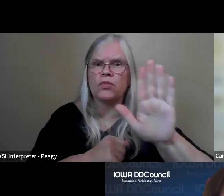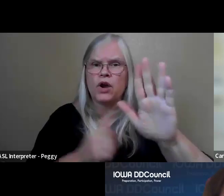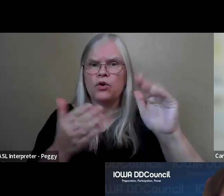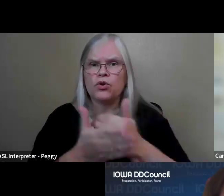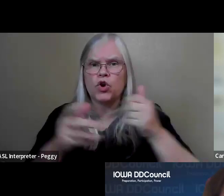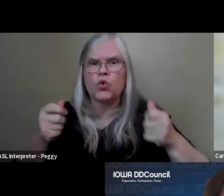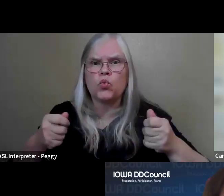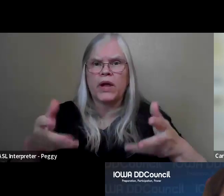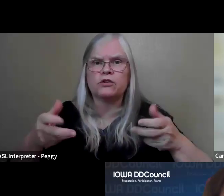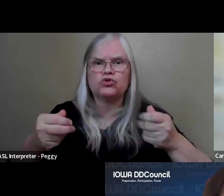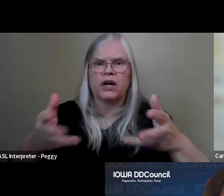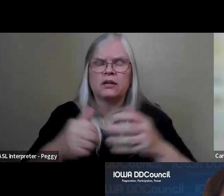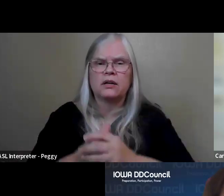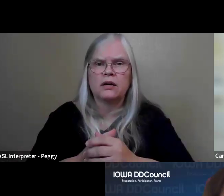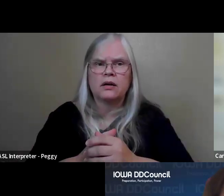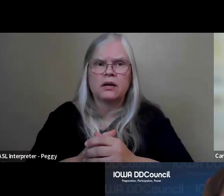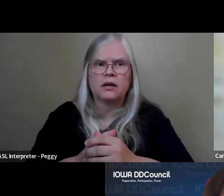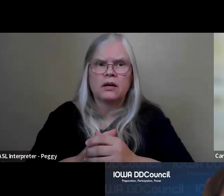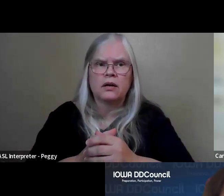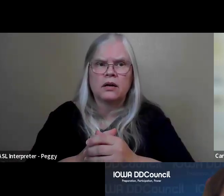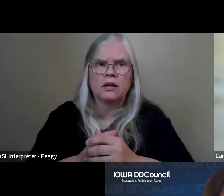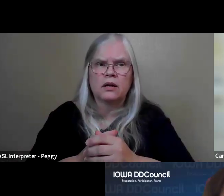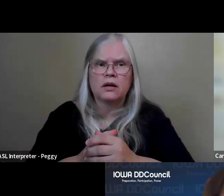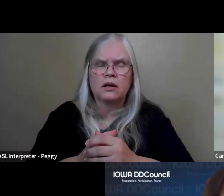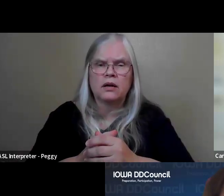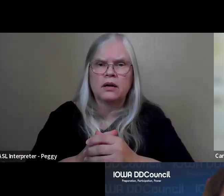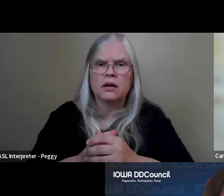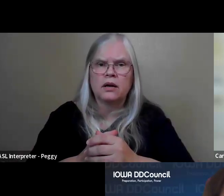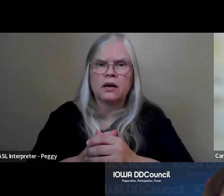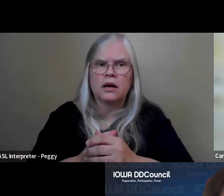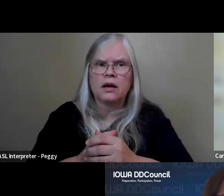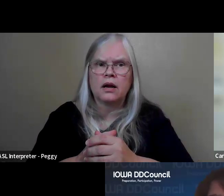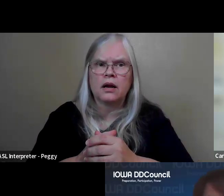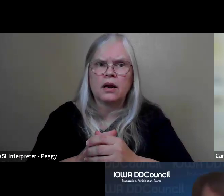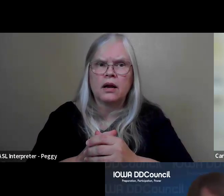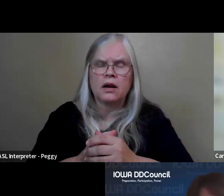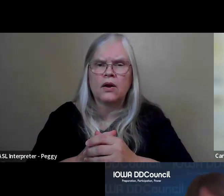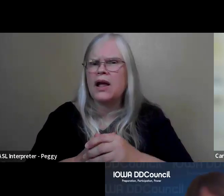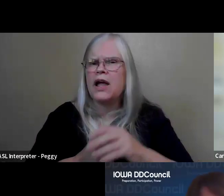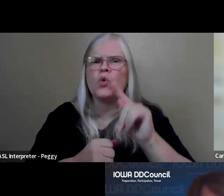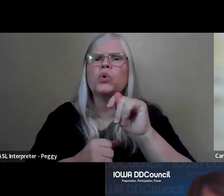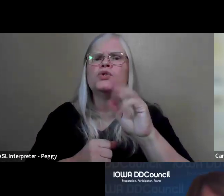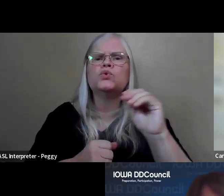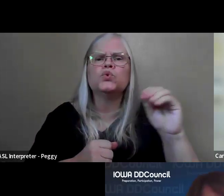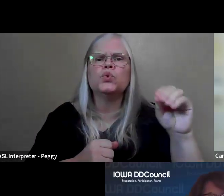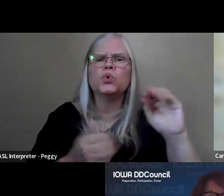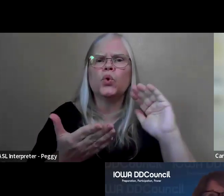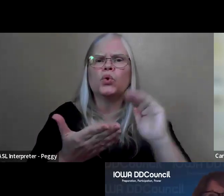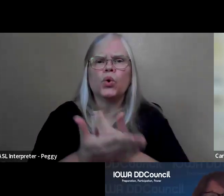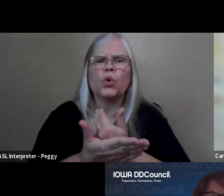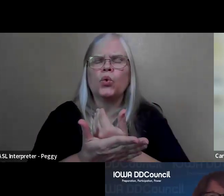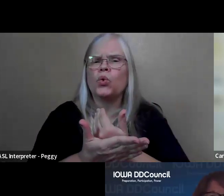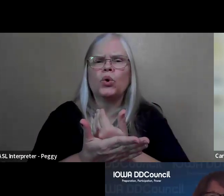wheelchair because it was supposedly too new in